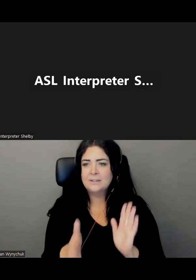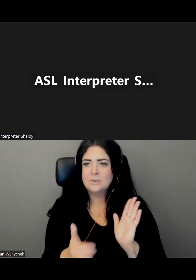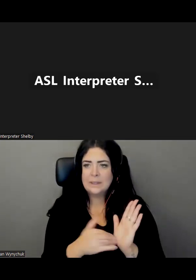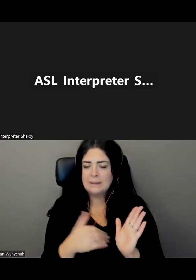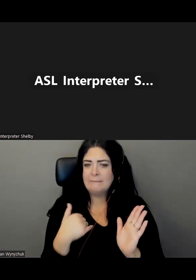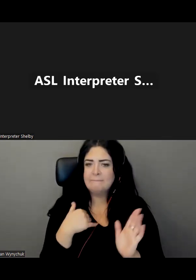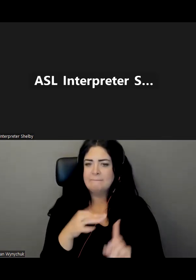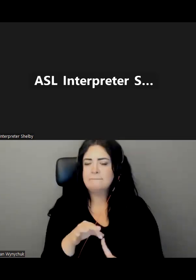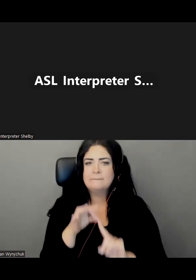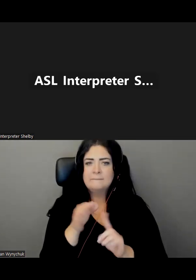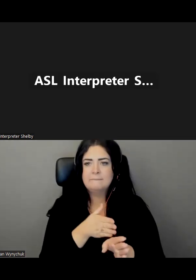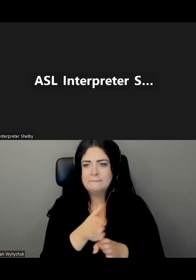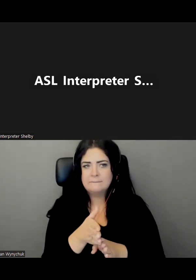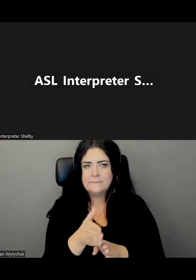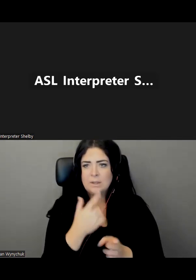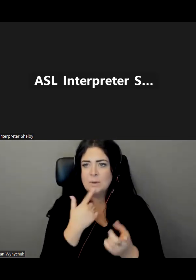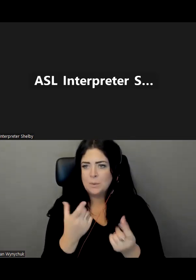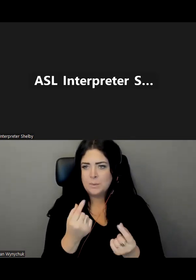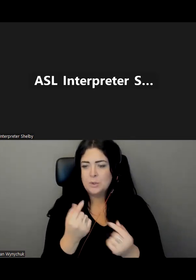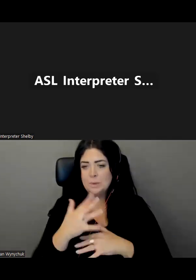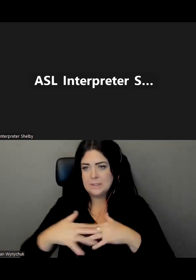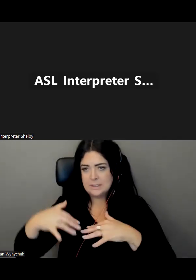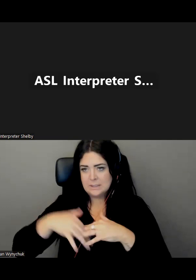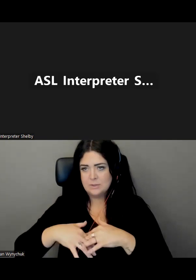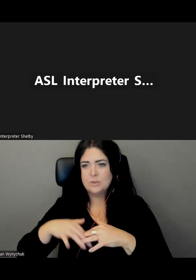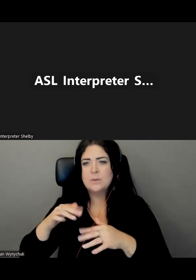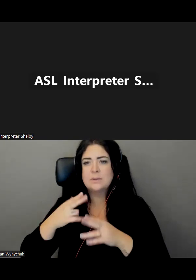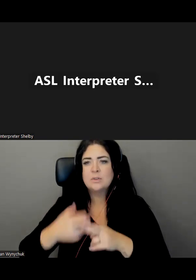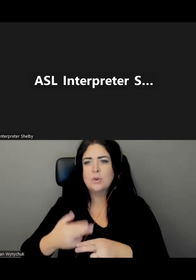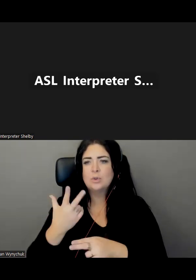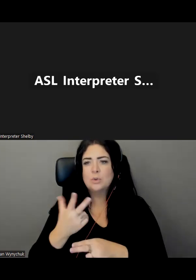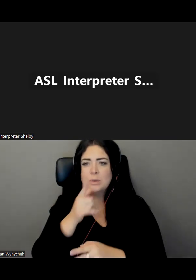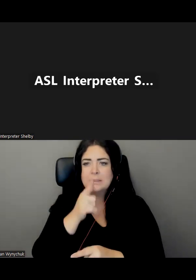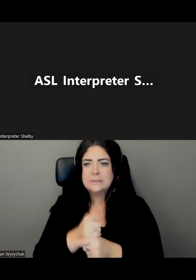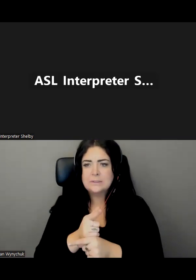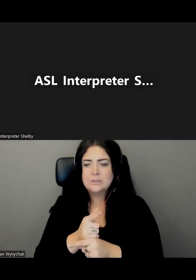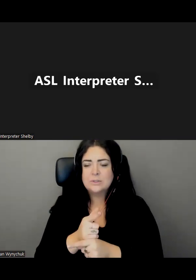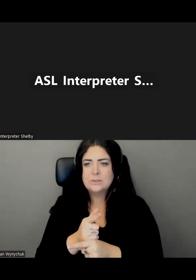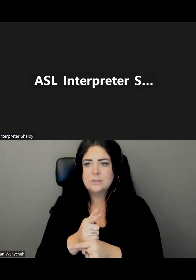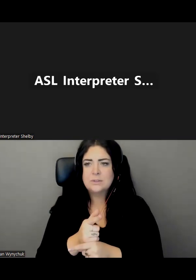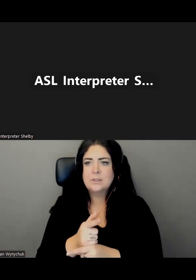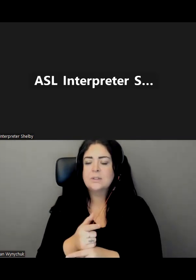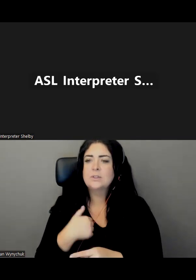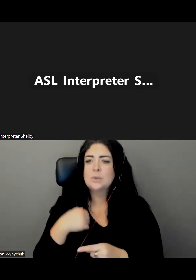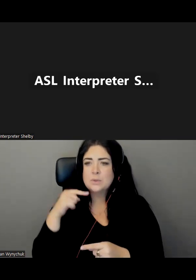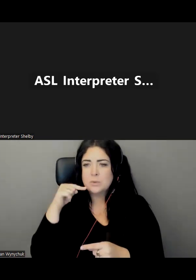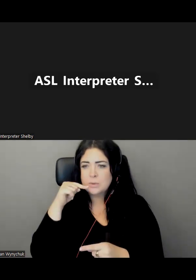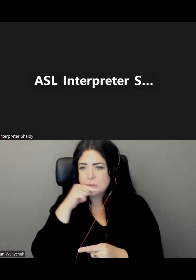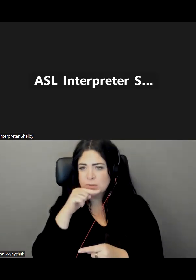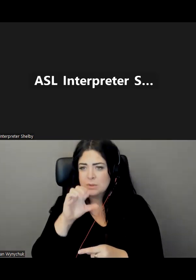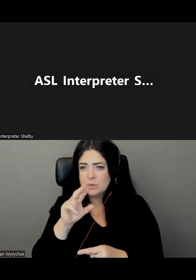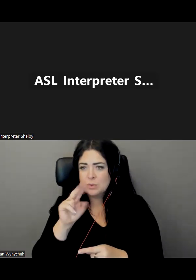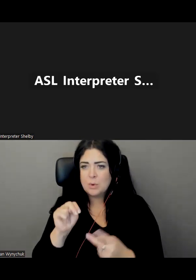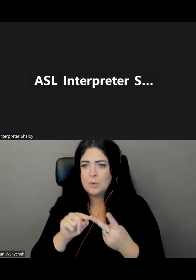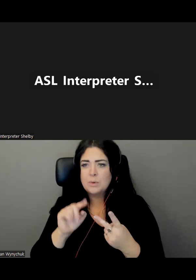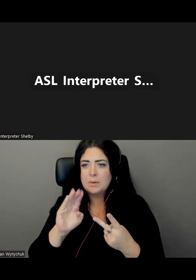method in indigenous cultures called the Three Sisters method, where you grow corn, you grow beans,